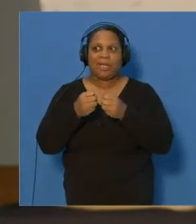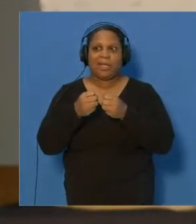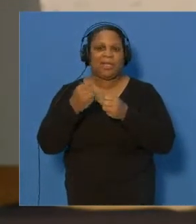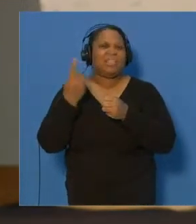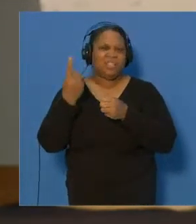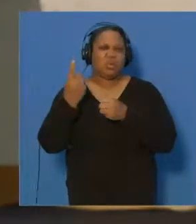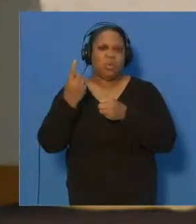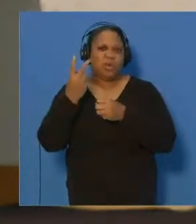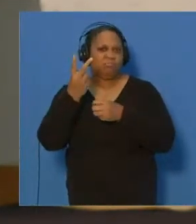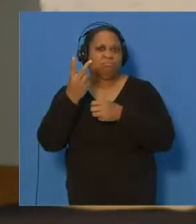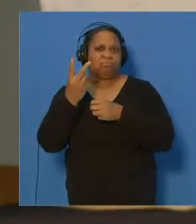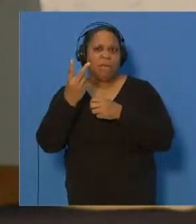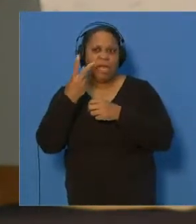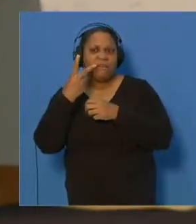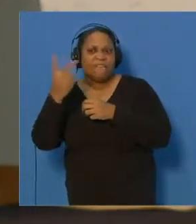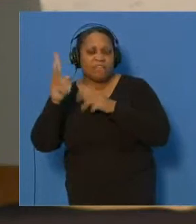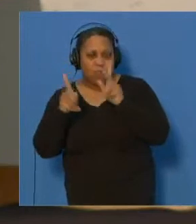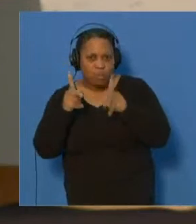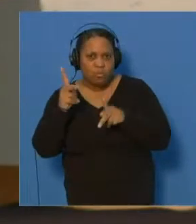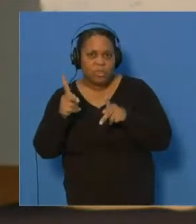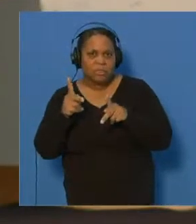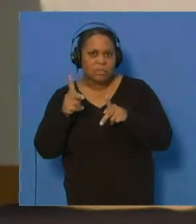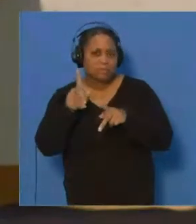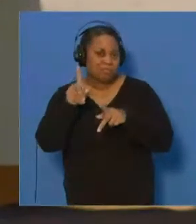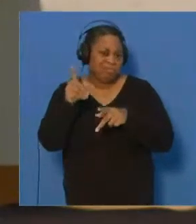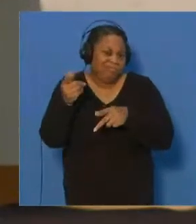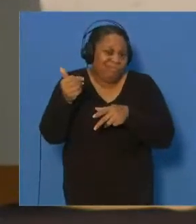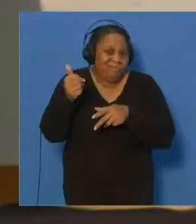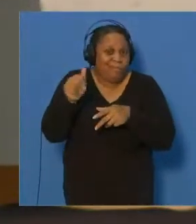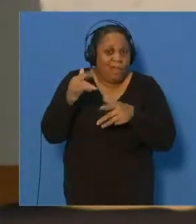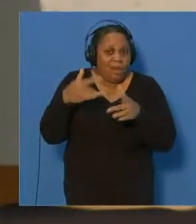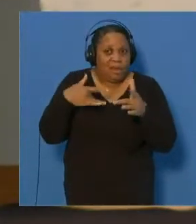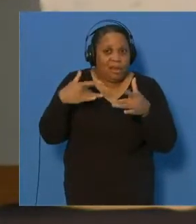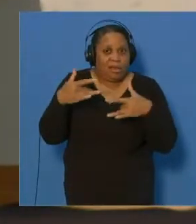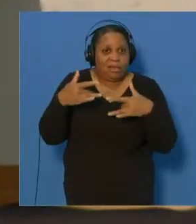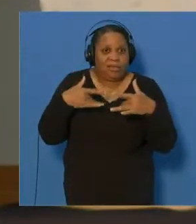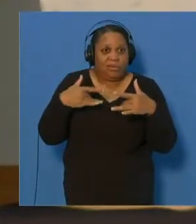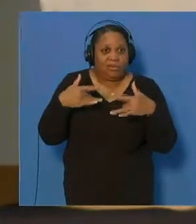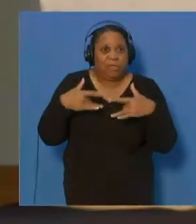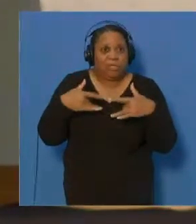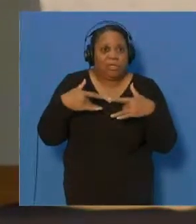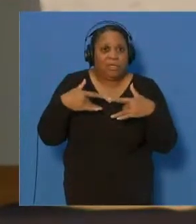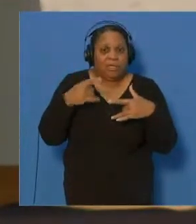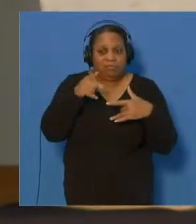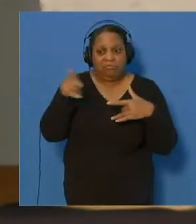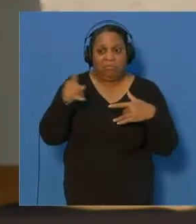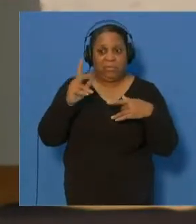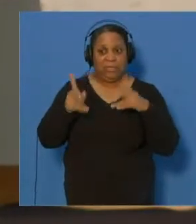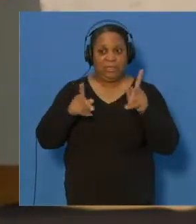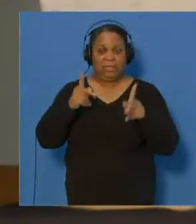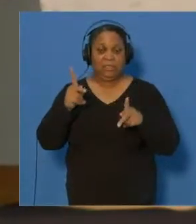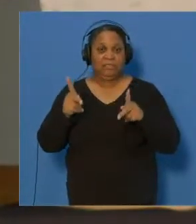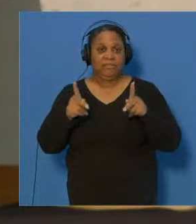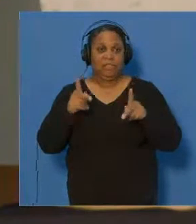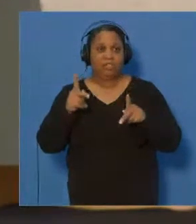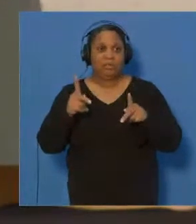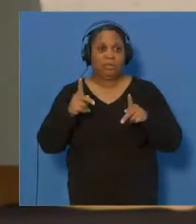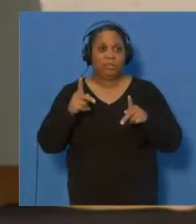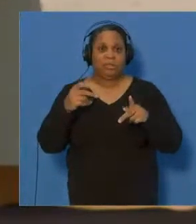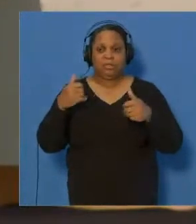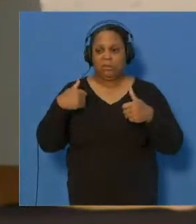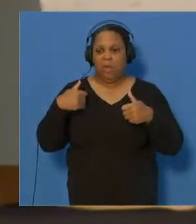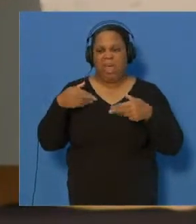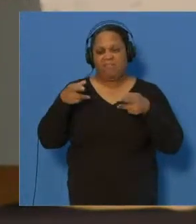viewers, is asking, would any consideration be for these individuals to have a